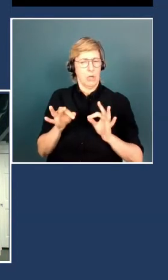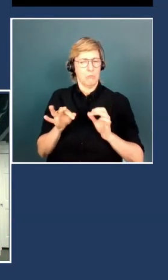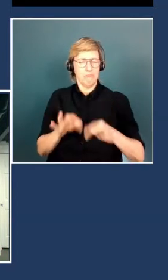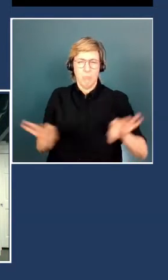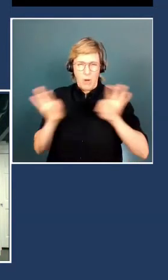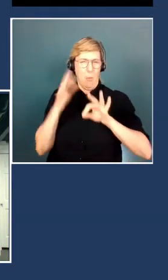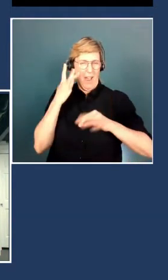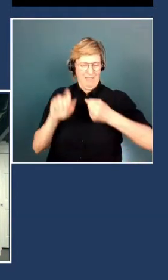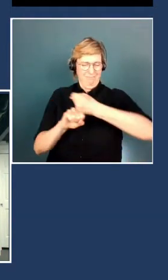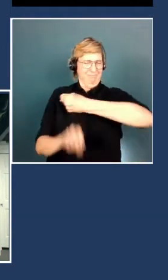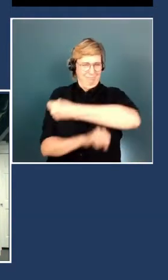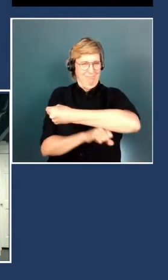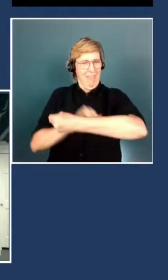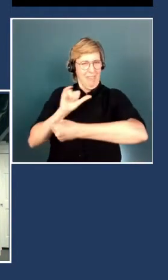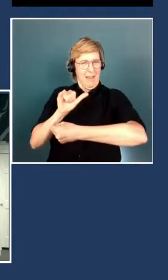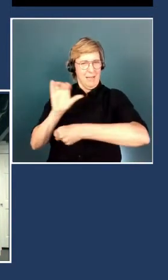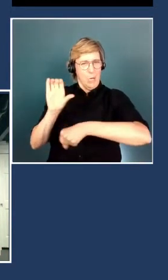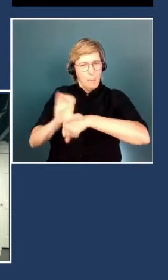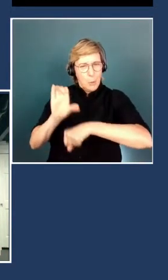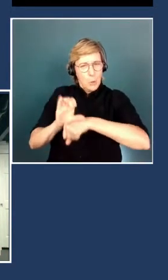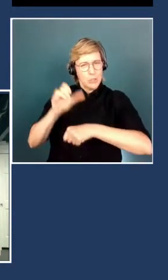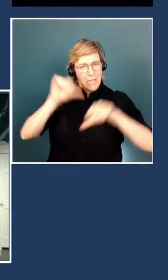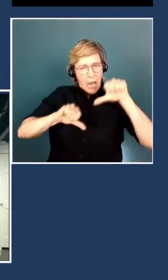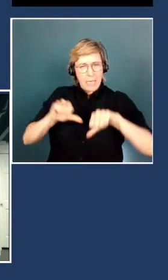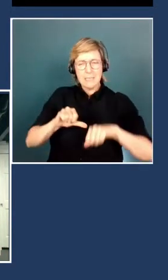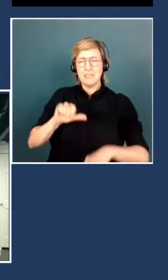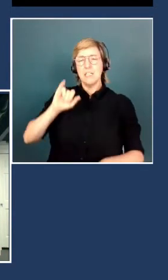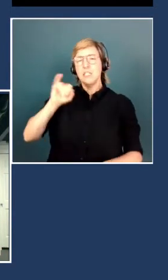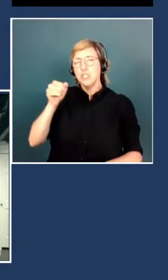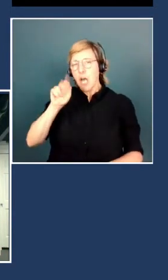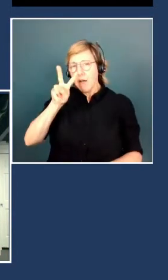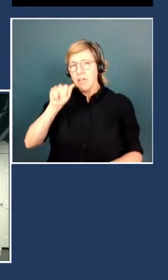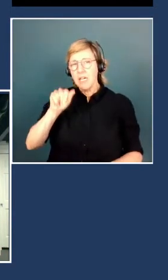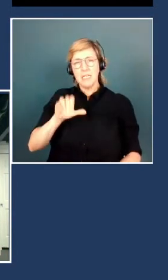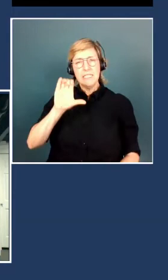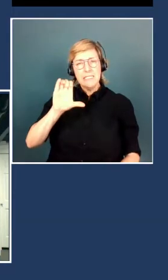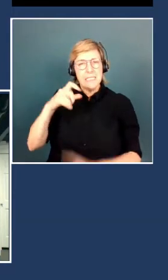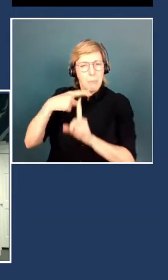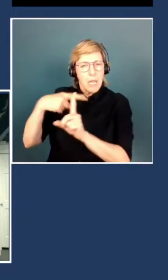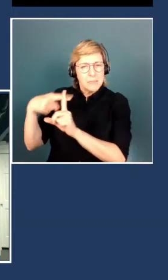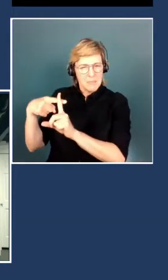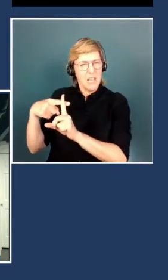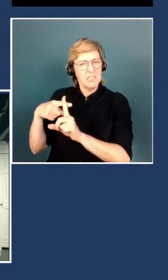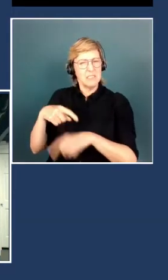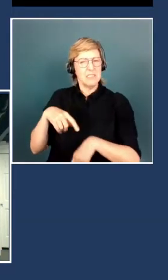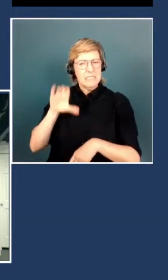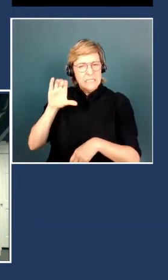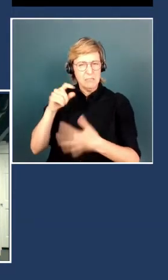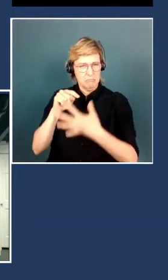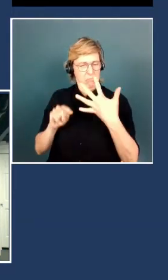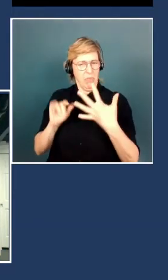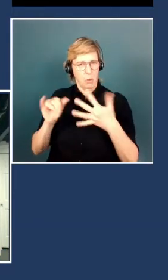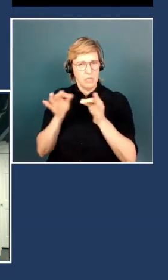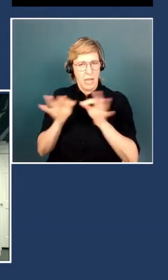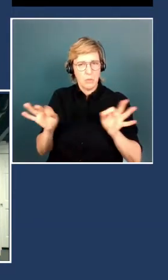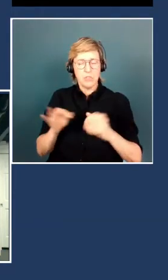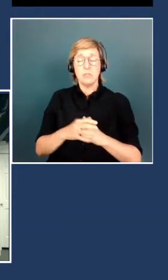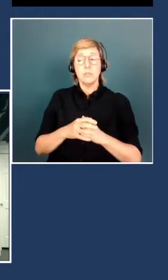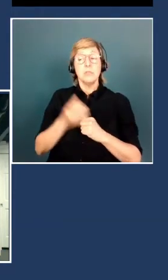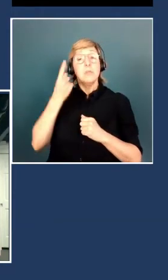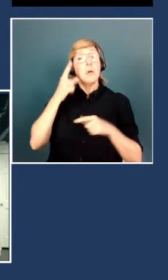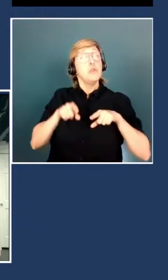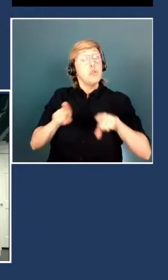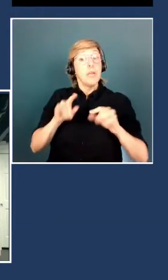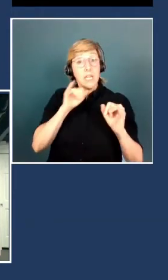science. Java, C++, C, those sort of languages. But when it does come time for that interview, I would